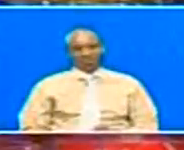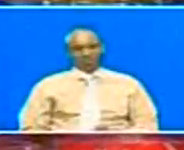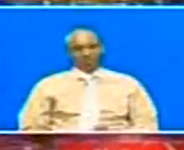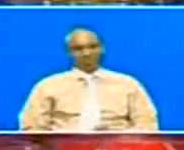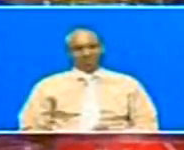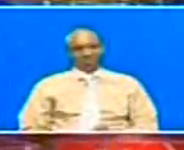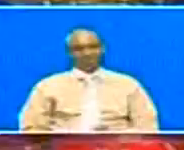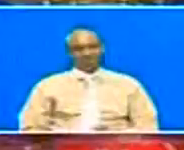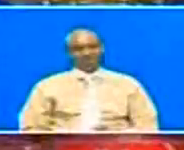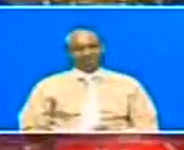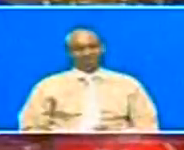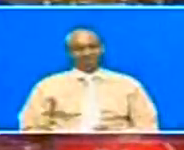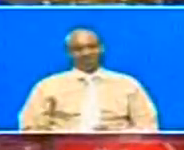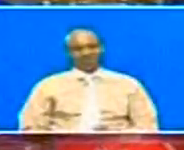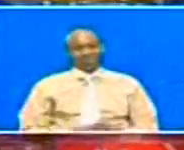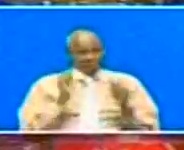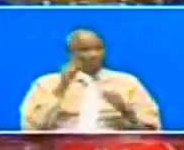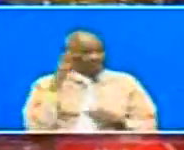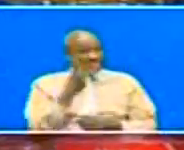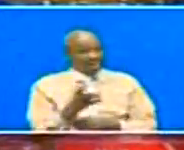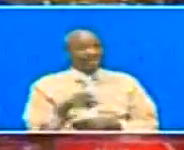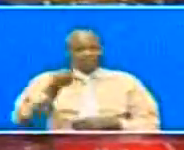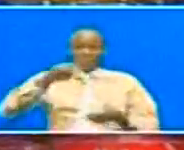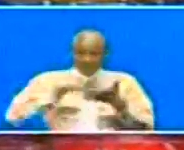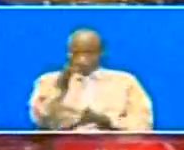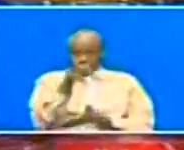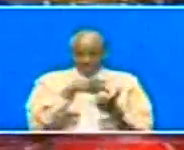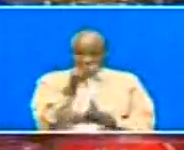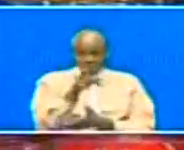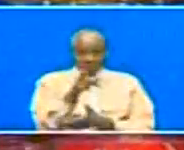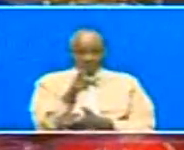No. I don't know. They pay you too?